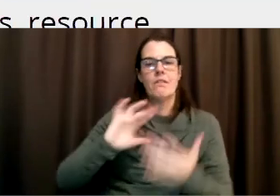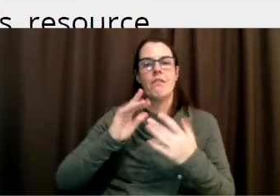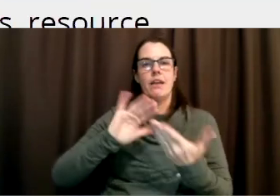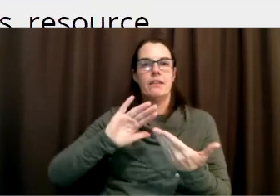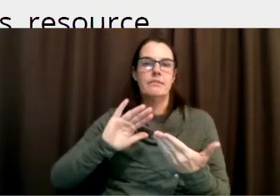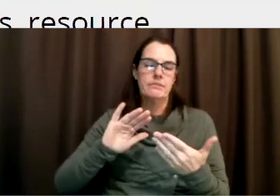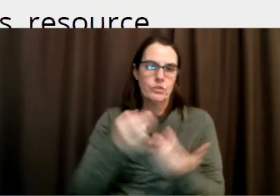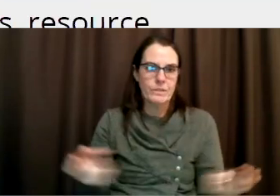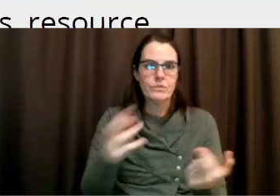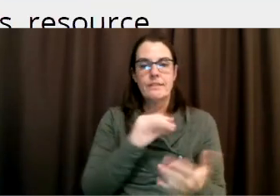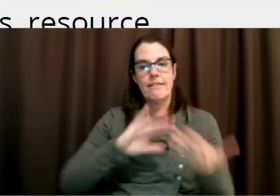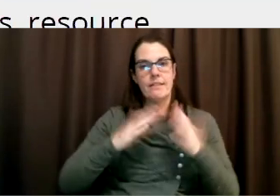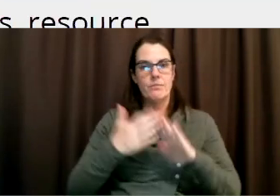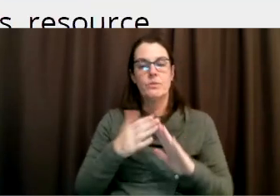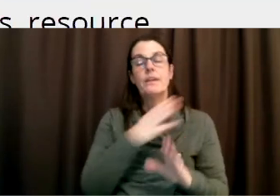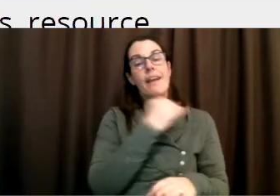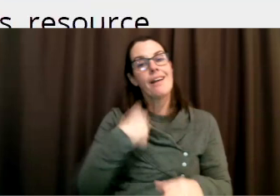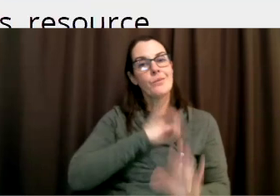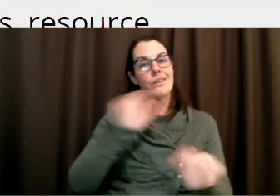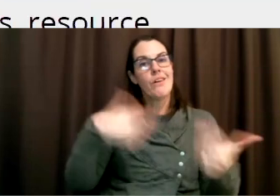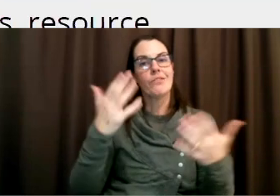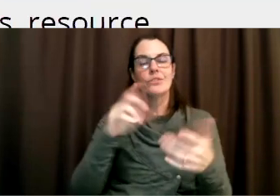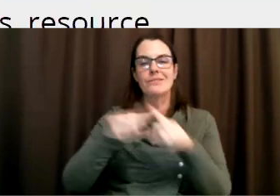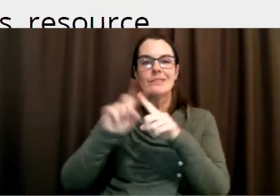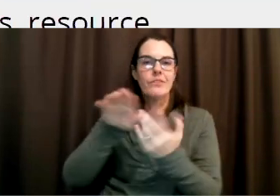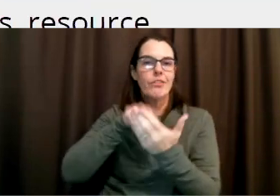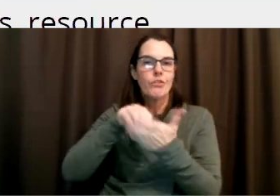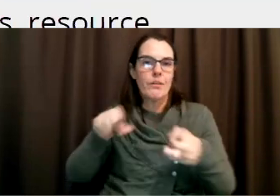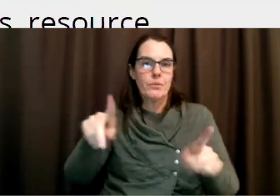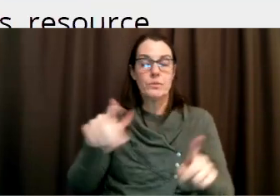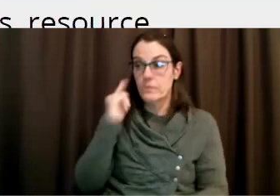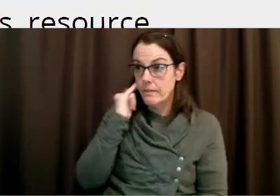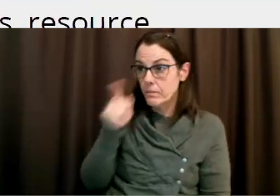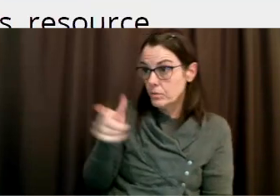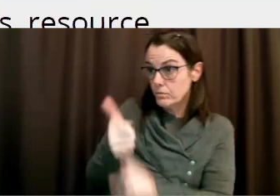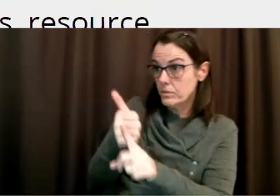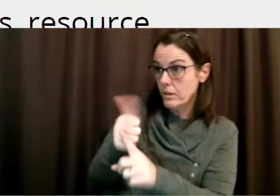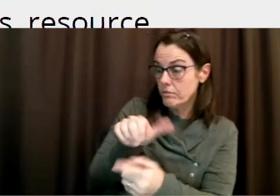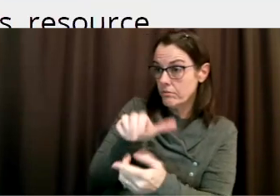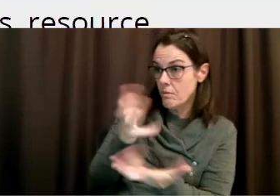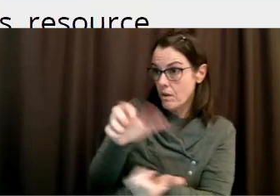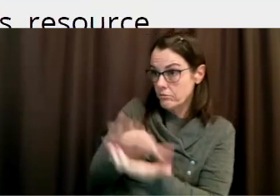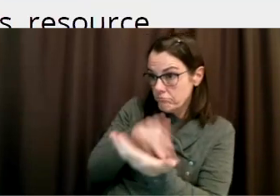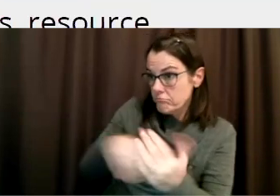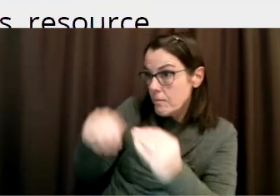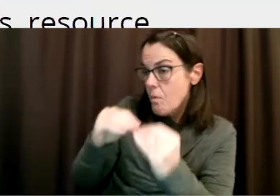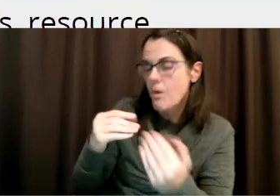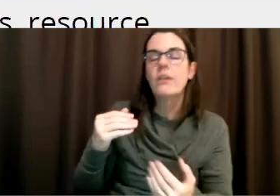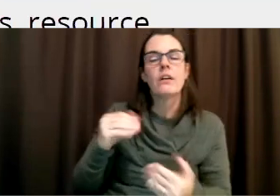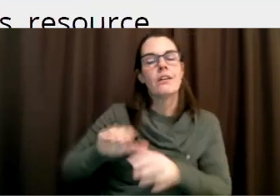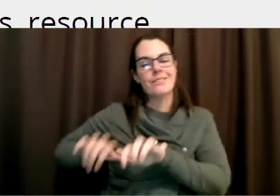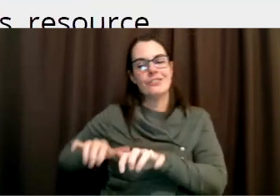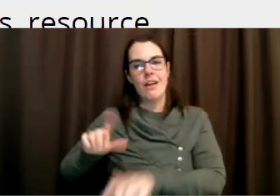learning opportunities. So if you're interested in learning more, there's a link in the chat box to our website where you can check